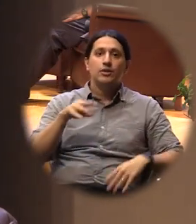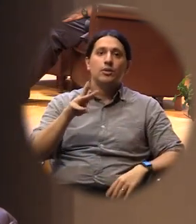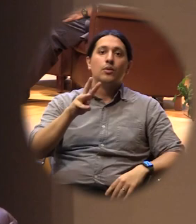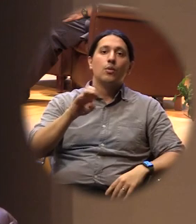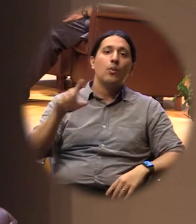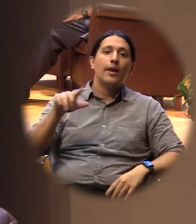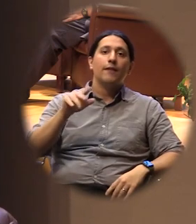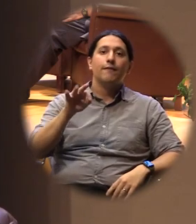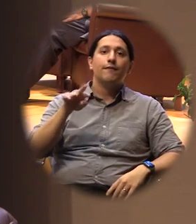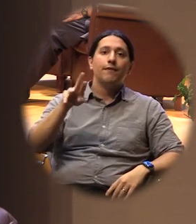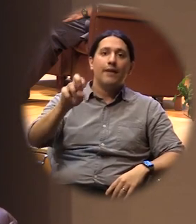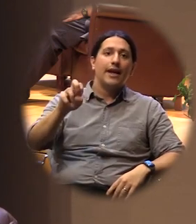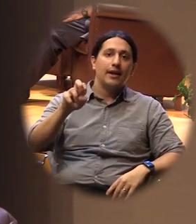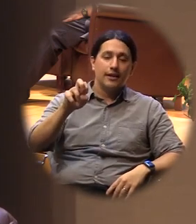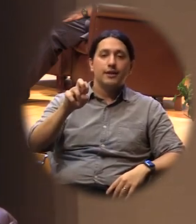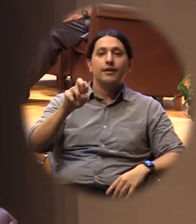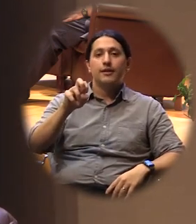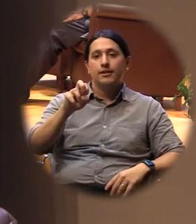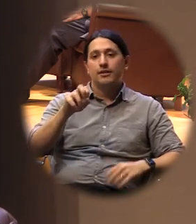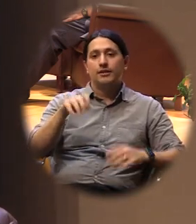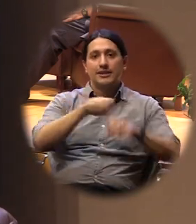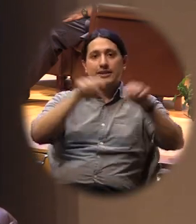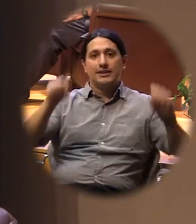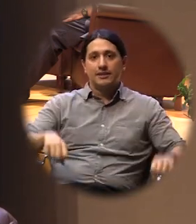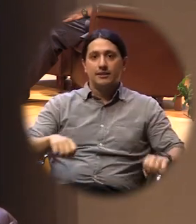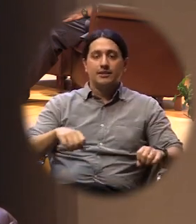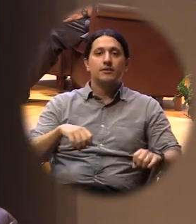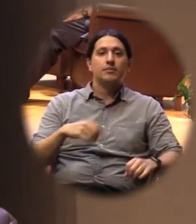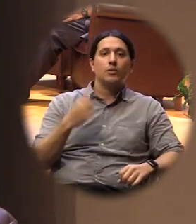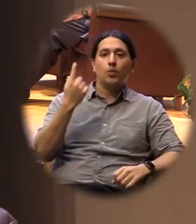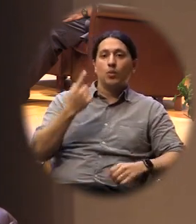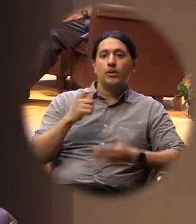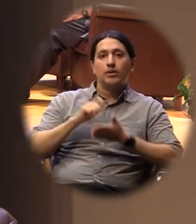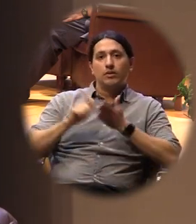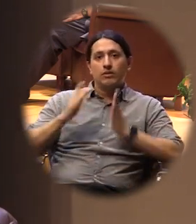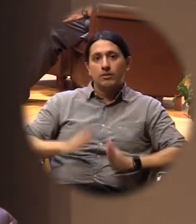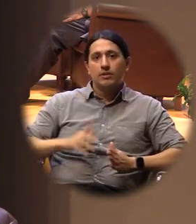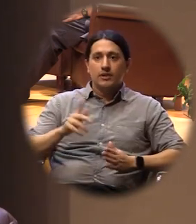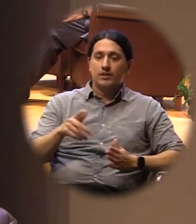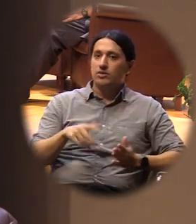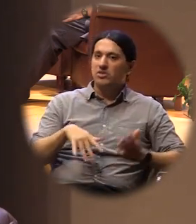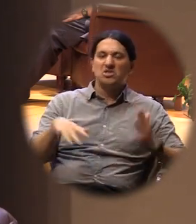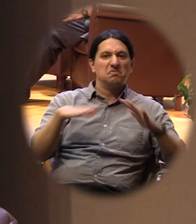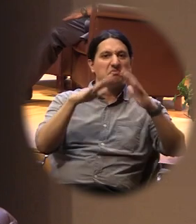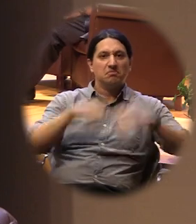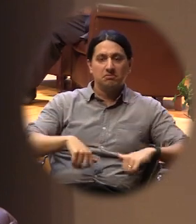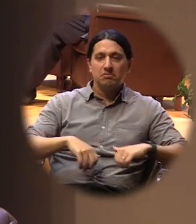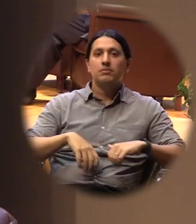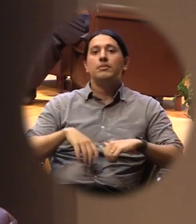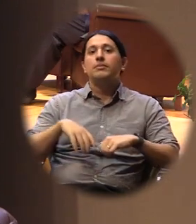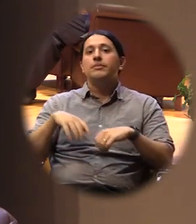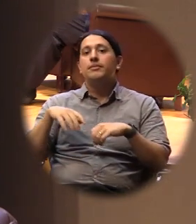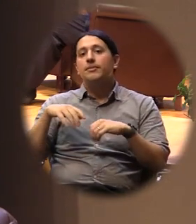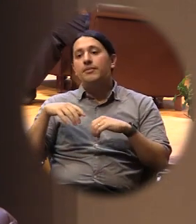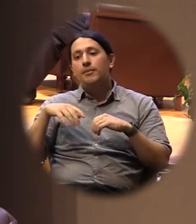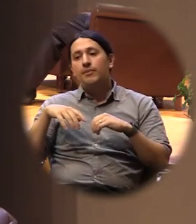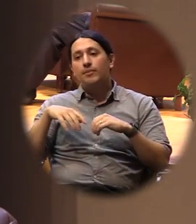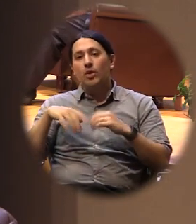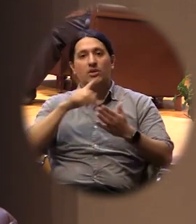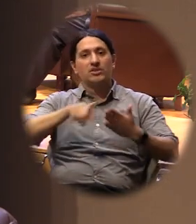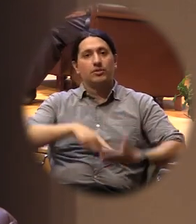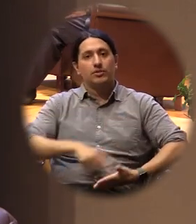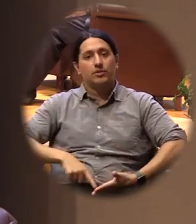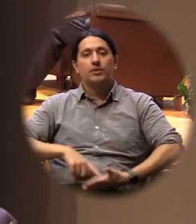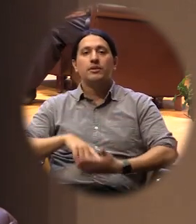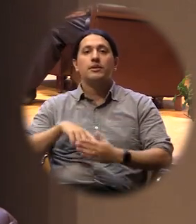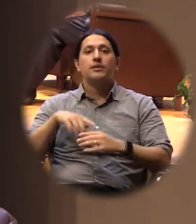bits, and also I'd say Laura Briggs, who's not a scholar of color, but who's also writing on adoption and